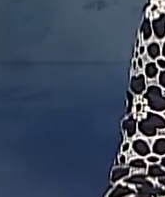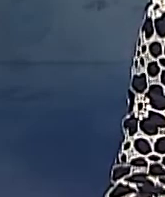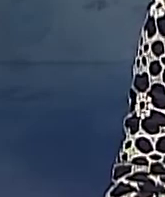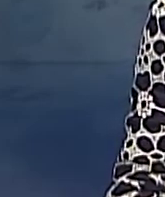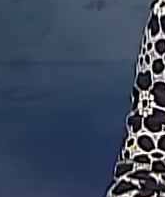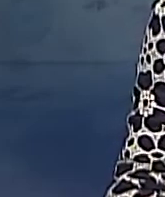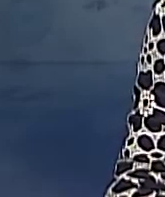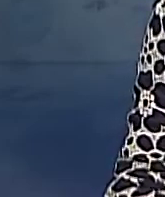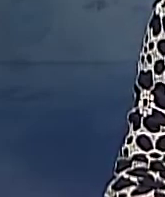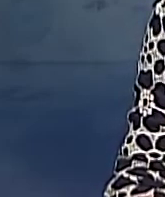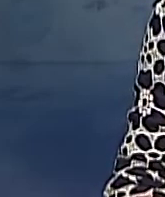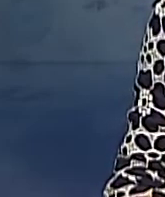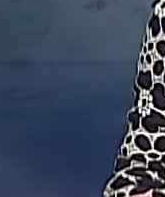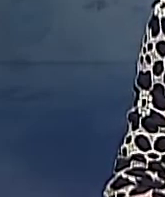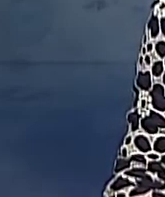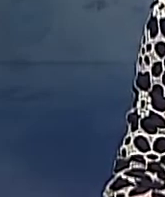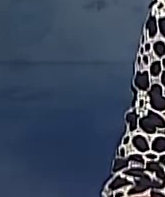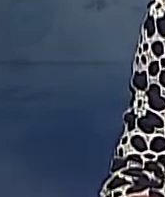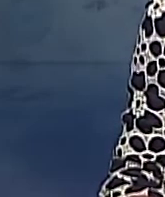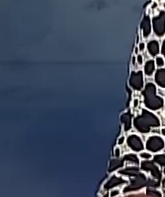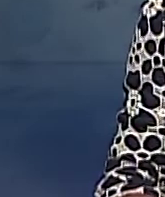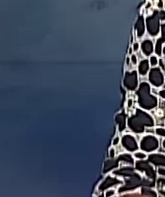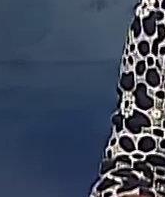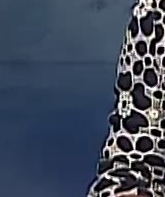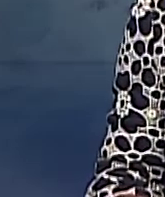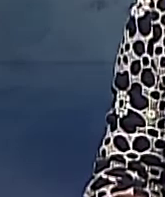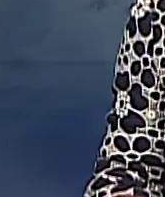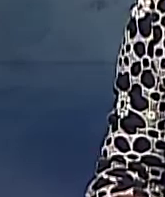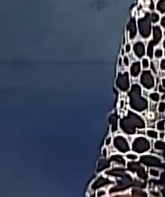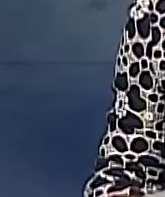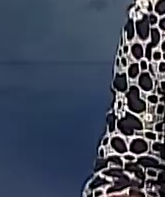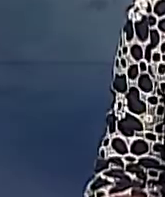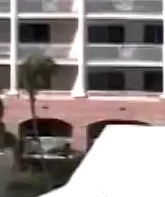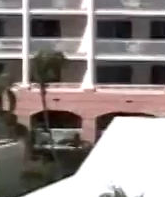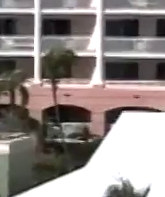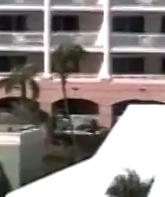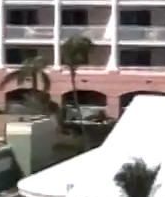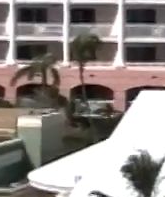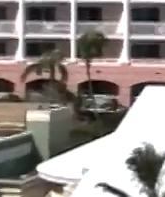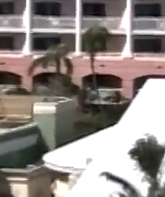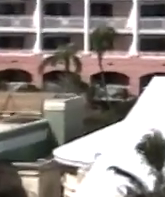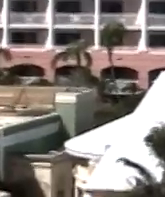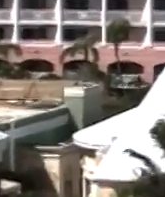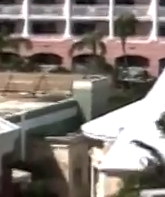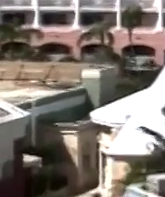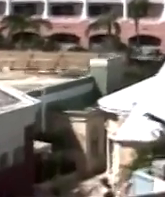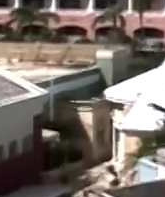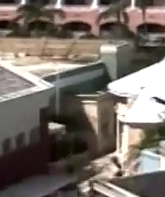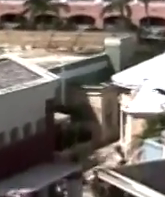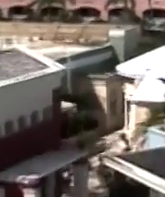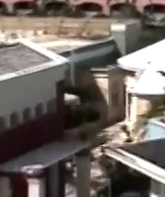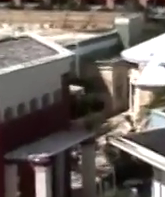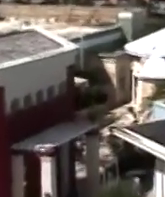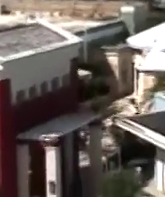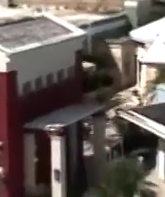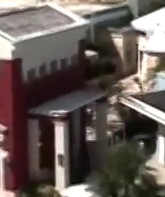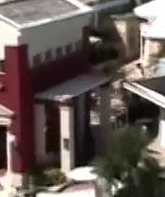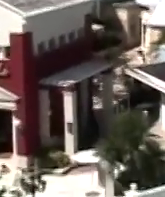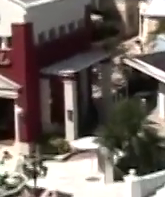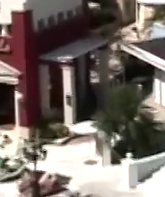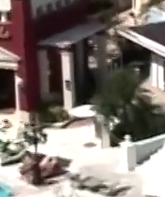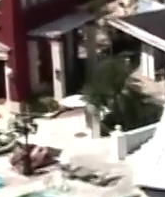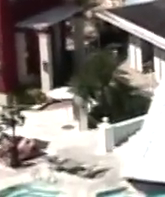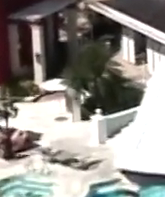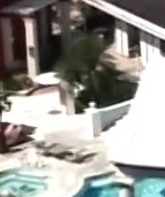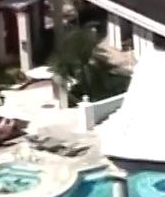part of the international press tour of the facility. In its 17th year, the five-star Sandals Royal Bahamian Resort